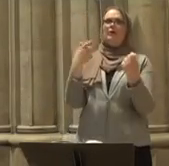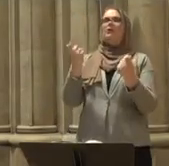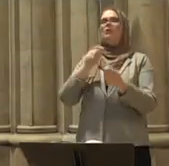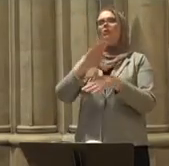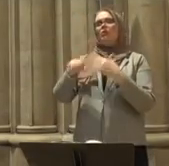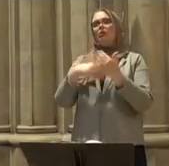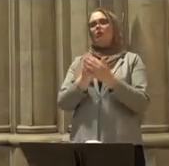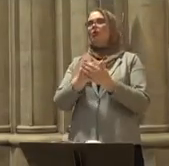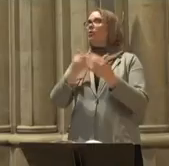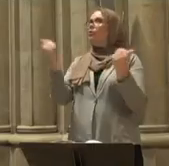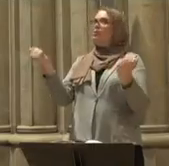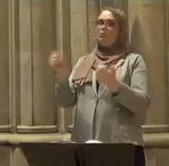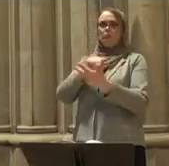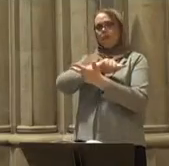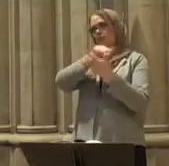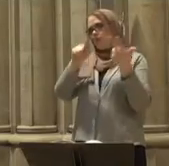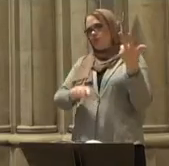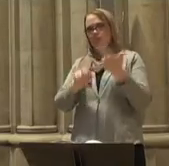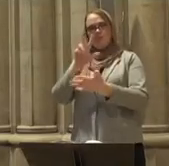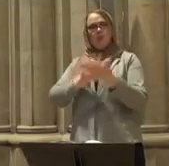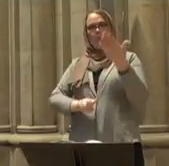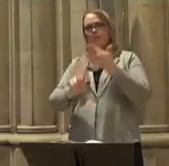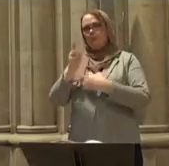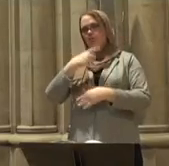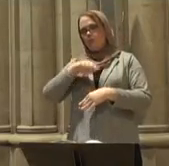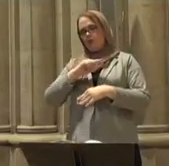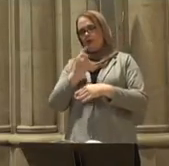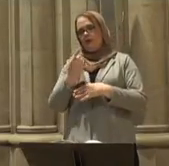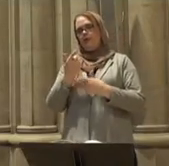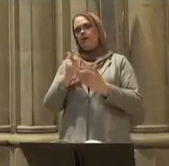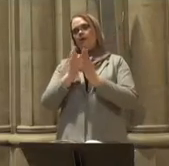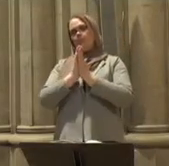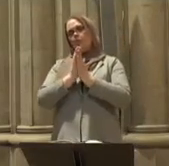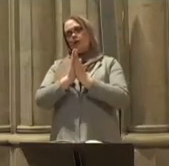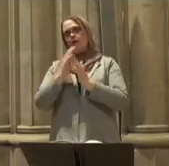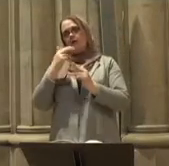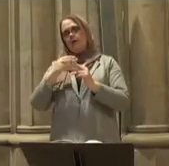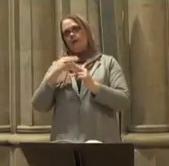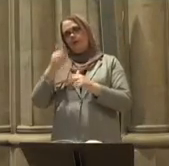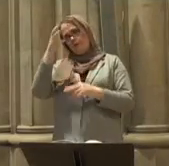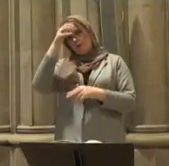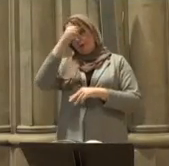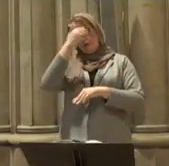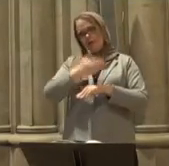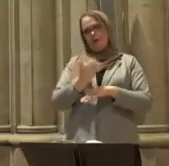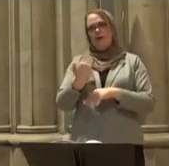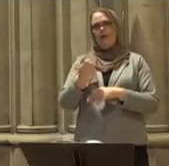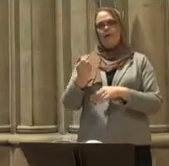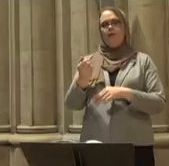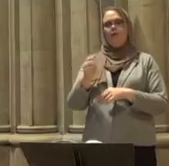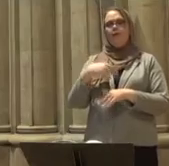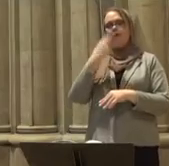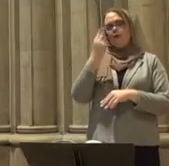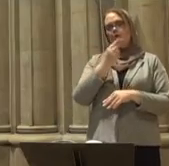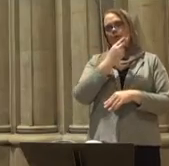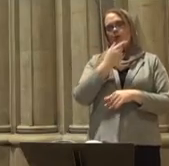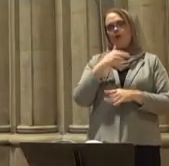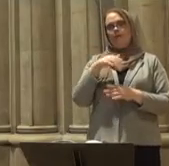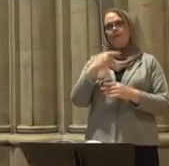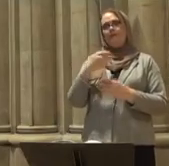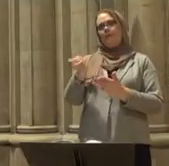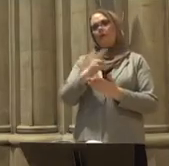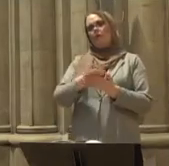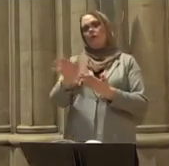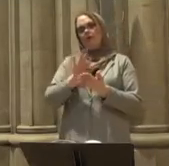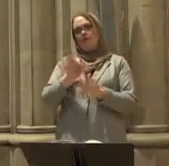O Father, and of the Son, and of the Holy Spirit. Therefore, joining with our archangels and with all the faithful of